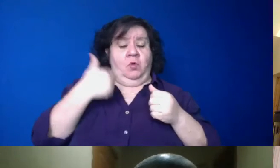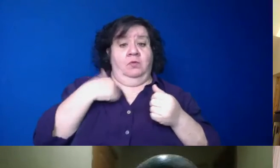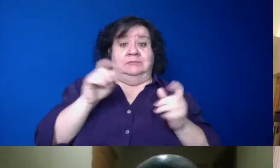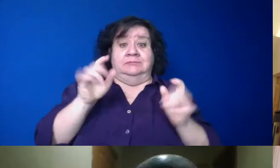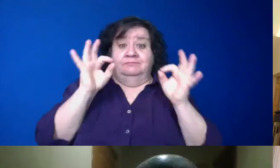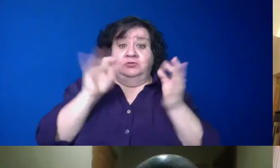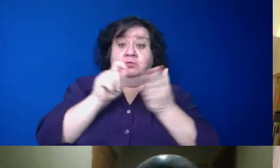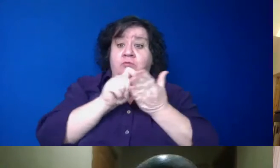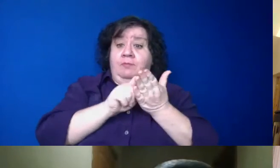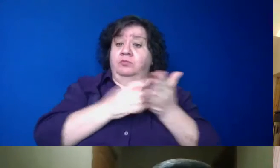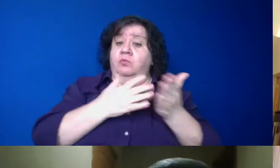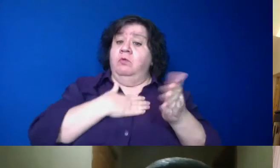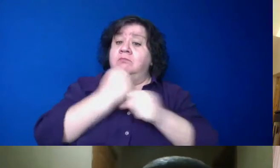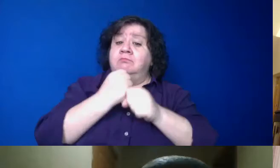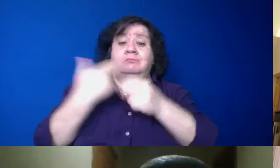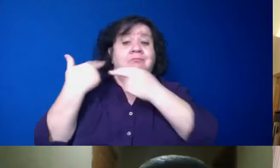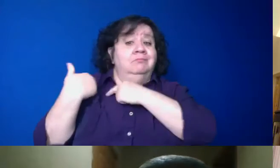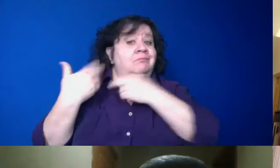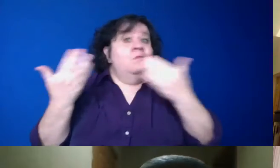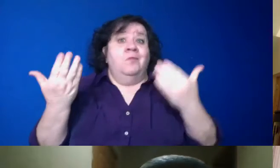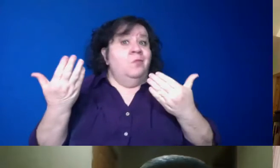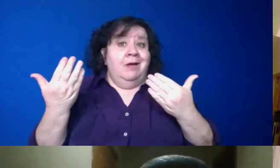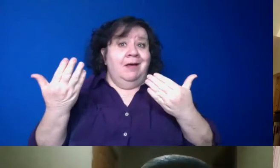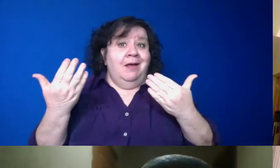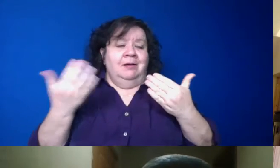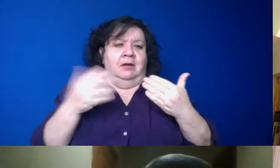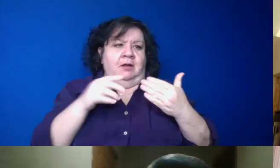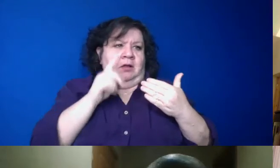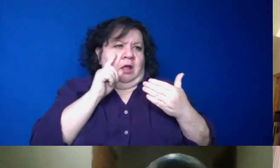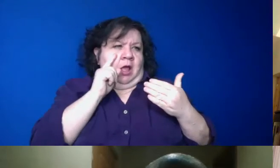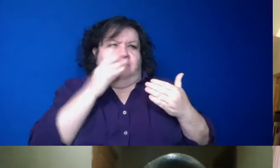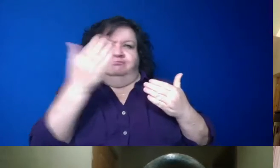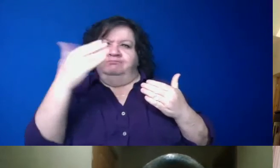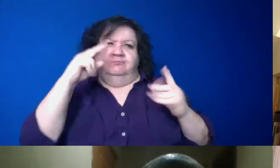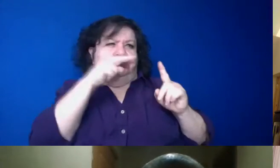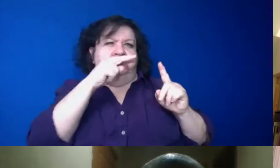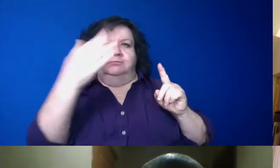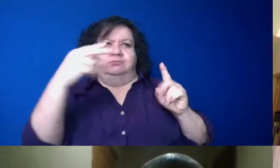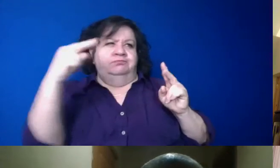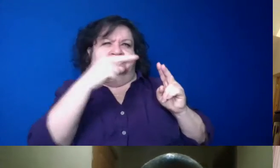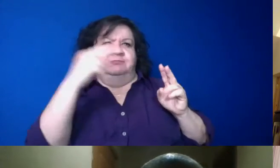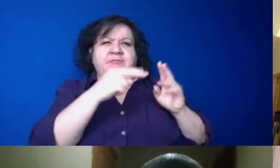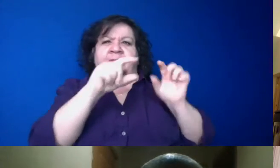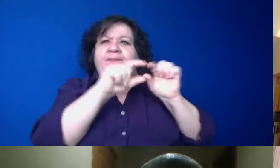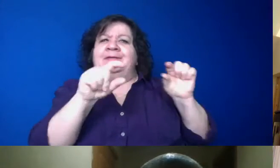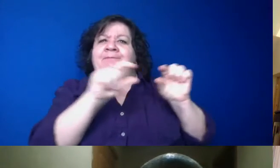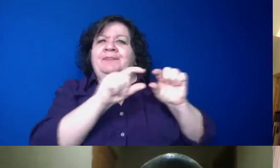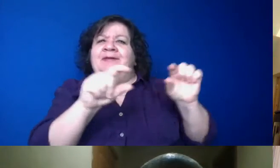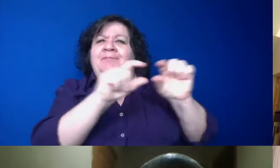unblock some blockages or maybe act as an early warning system to other issues coming around the